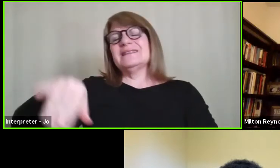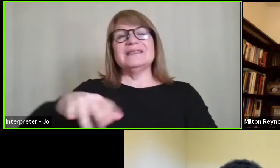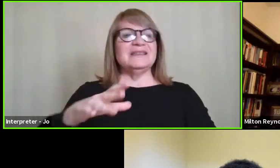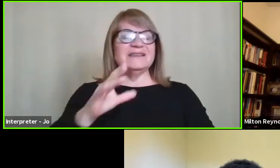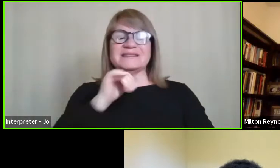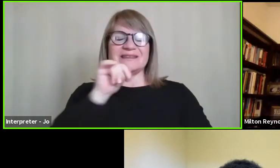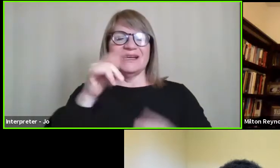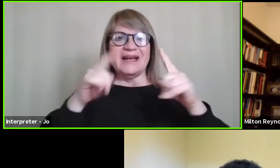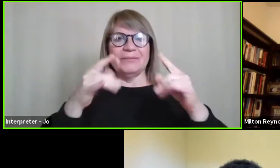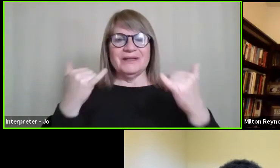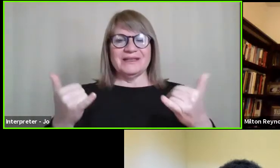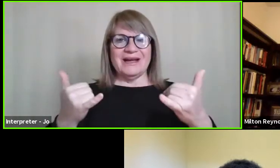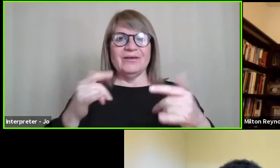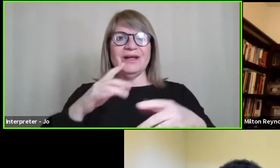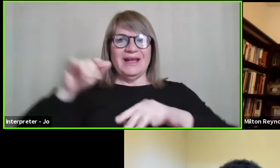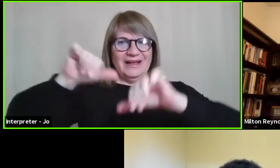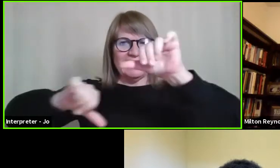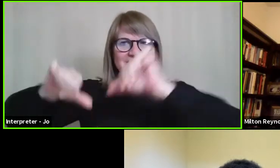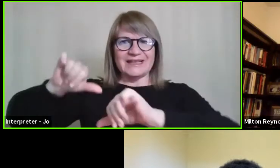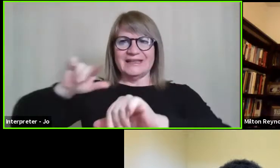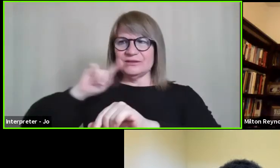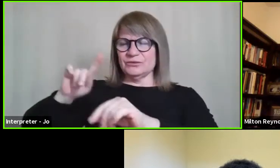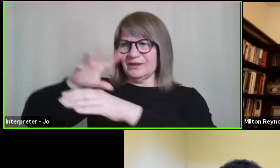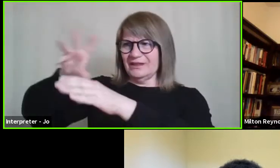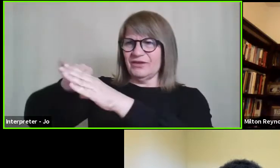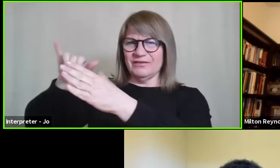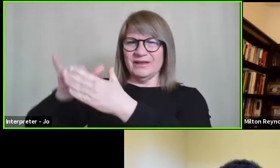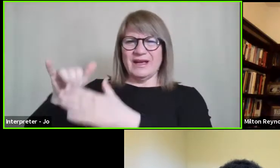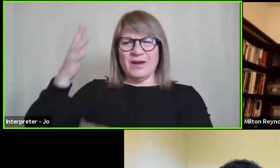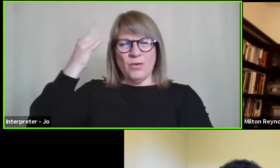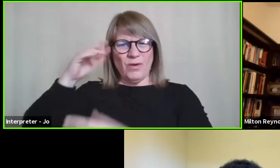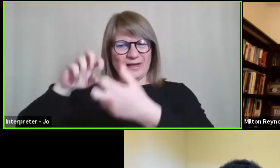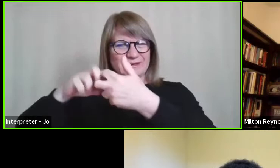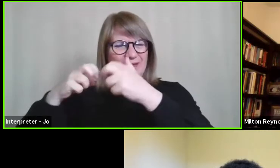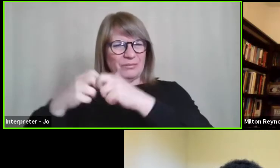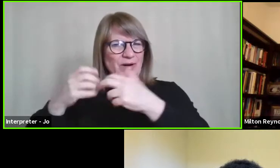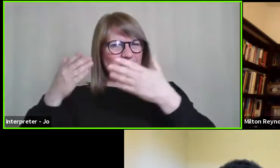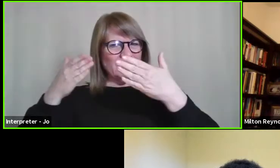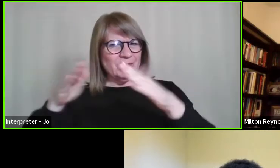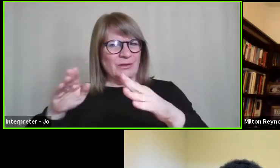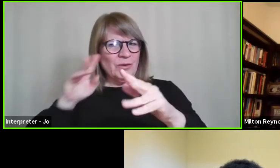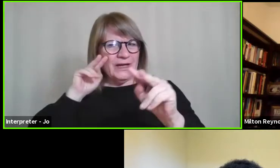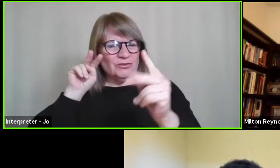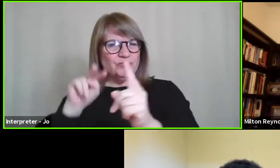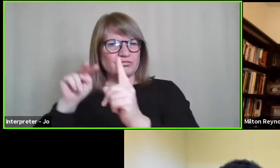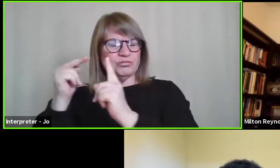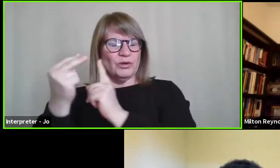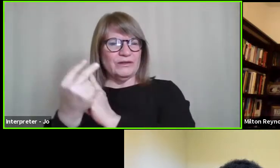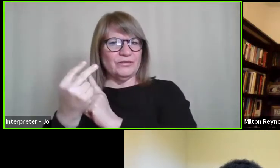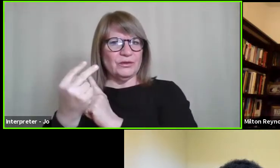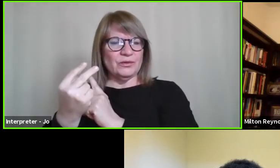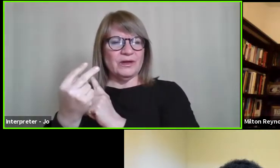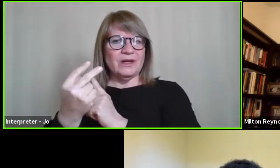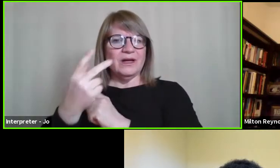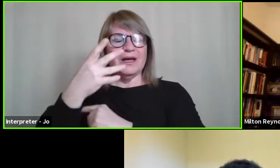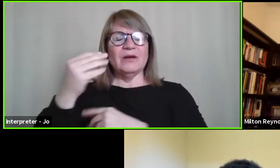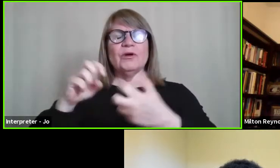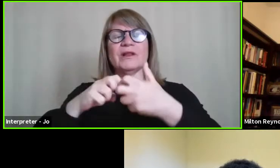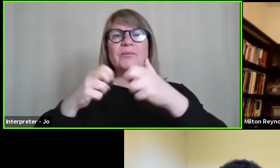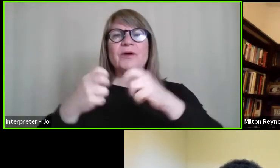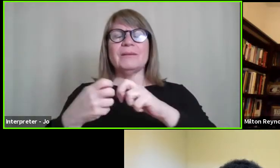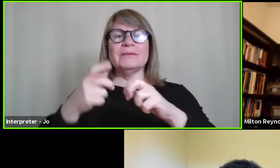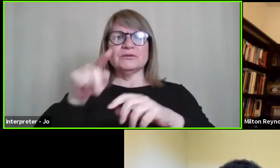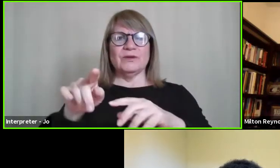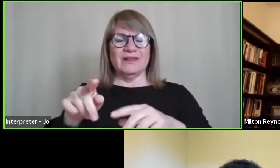of the taint of eugenics why is that a problematic framing and what are the potential implications of this framing in regard to how